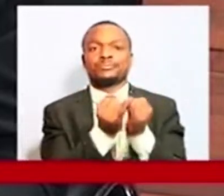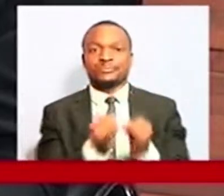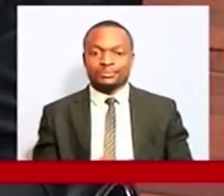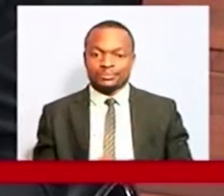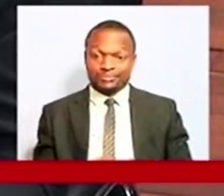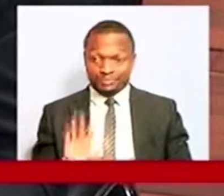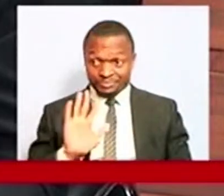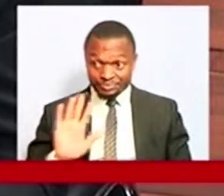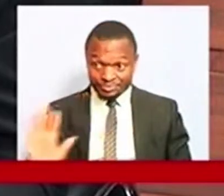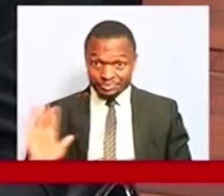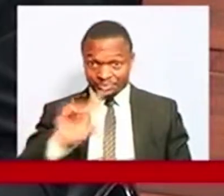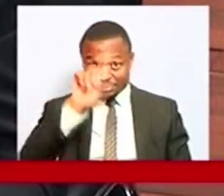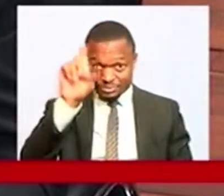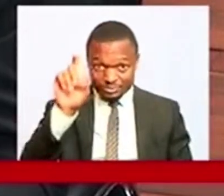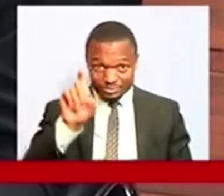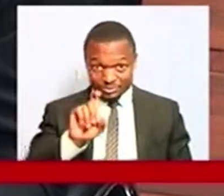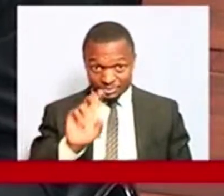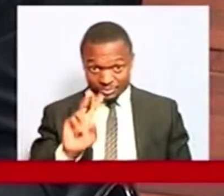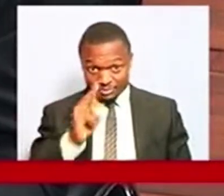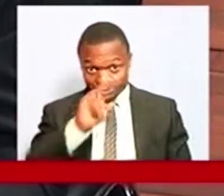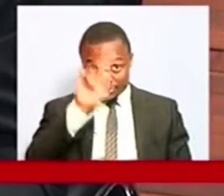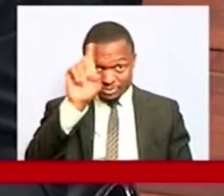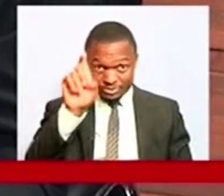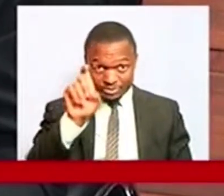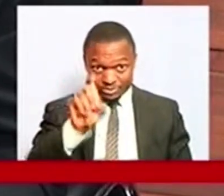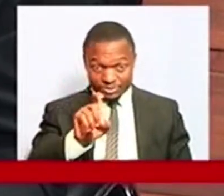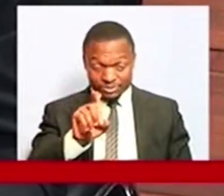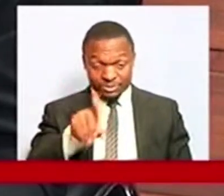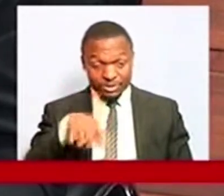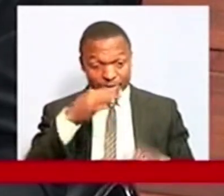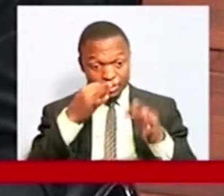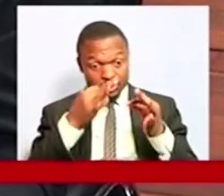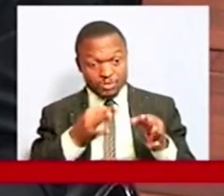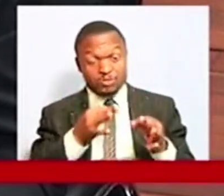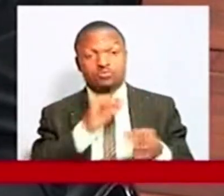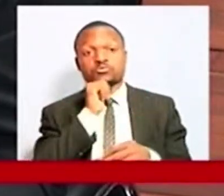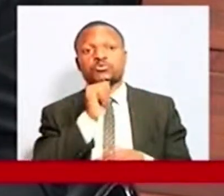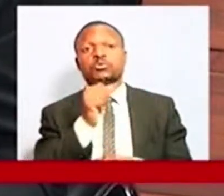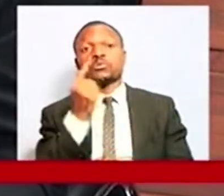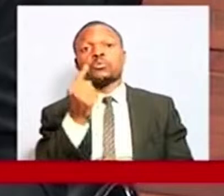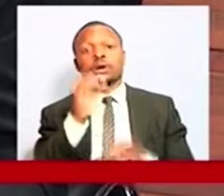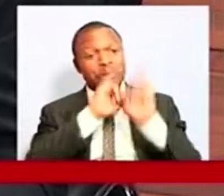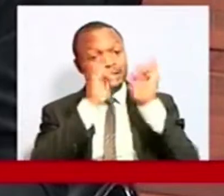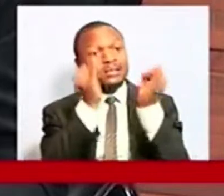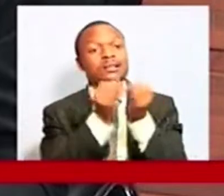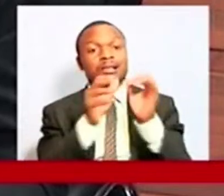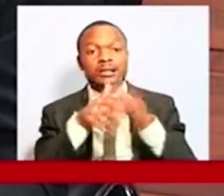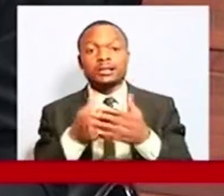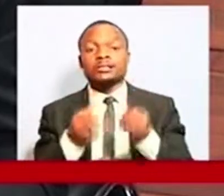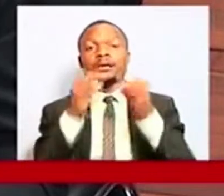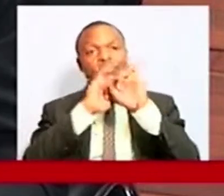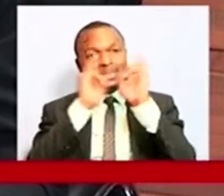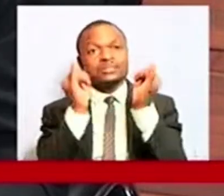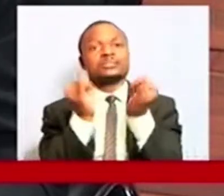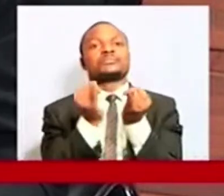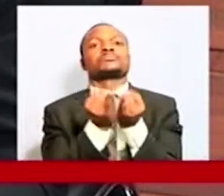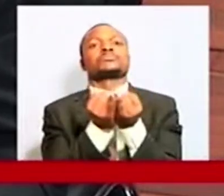That's the question. Thank you, Chair. Secondly, if it's not one institution, how many